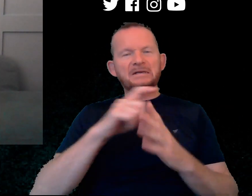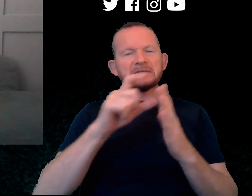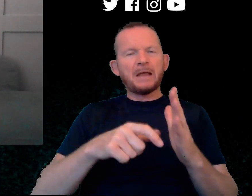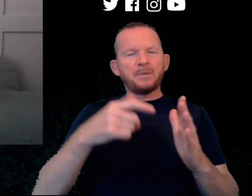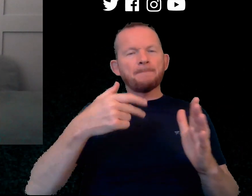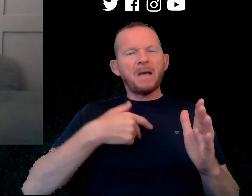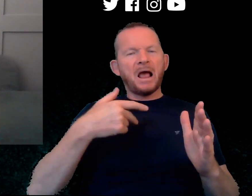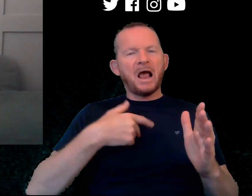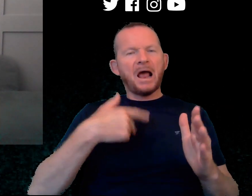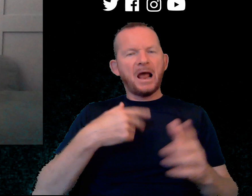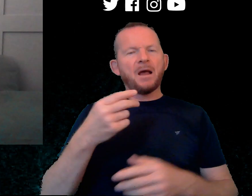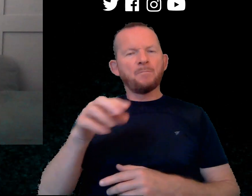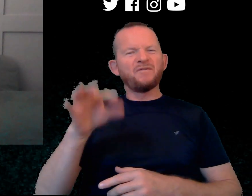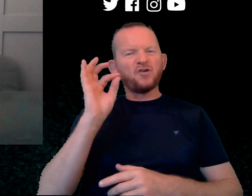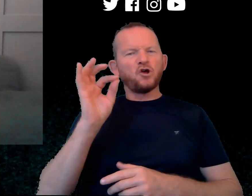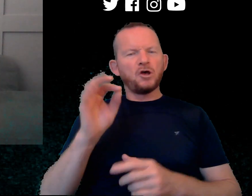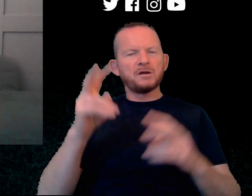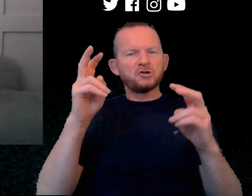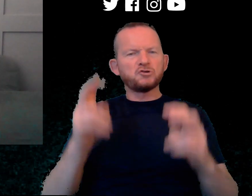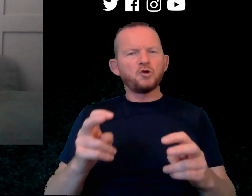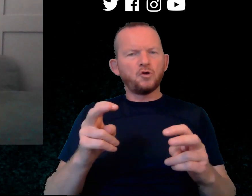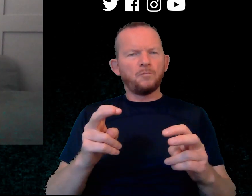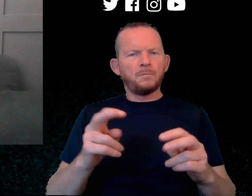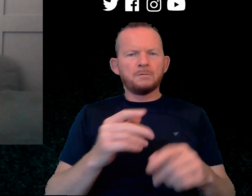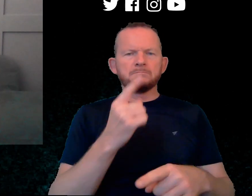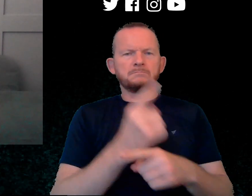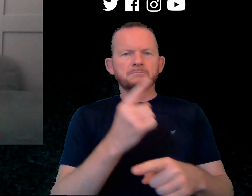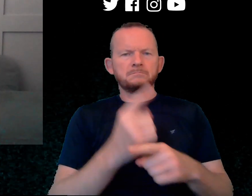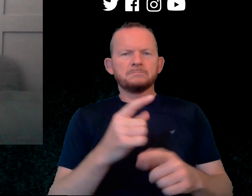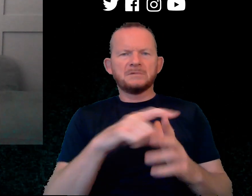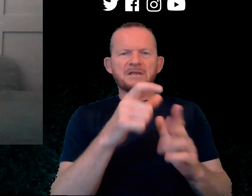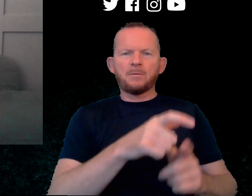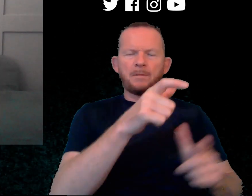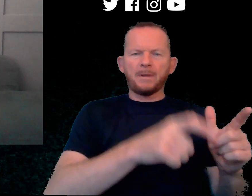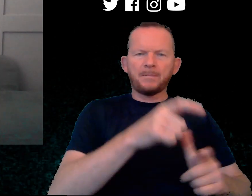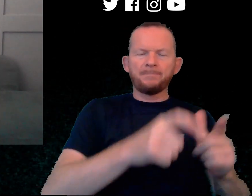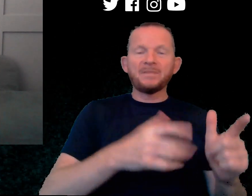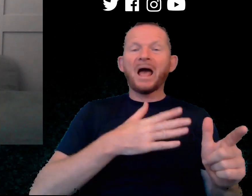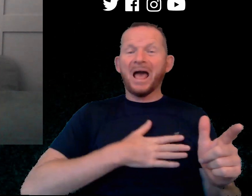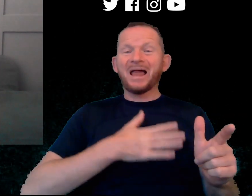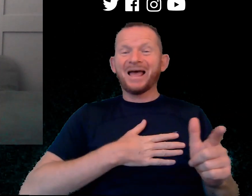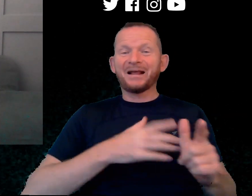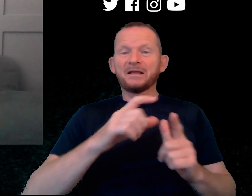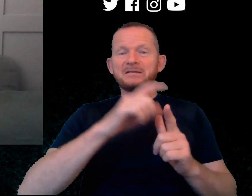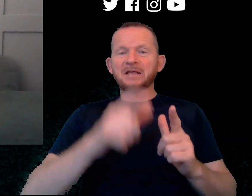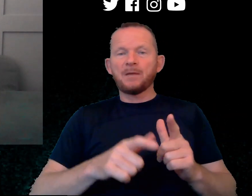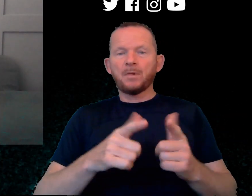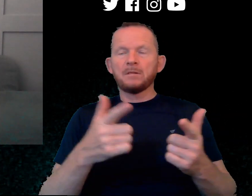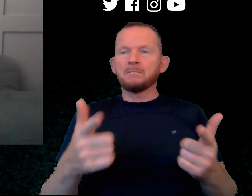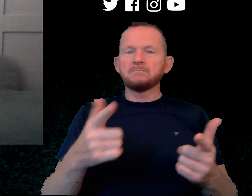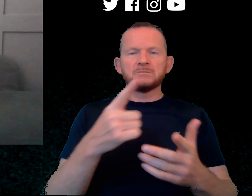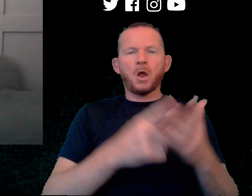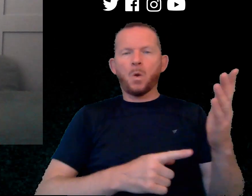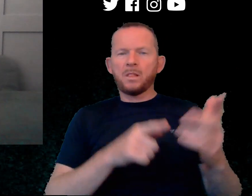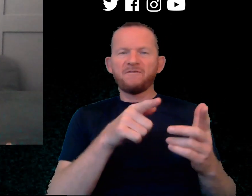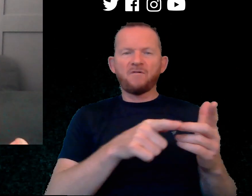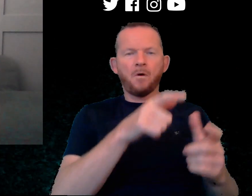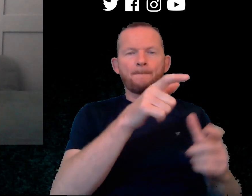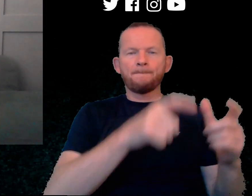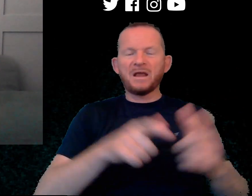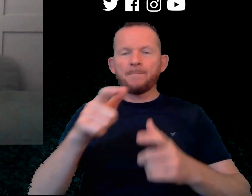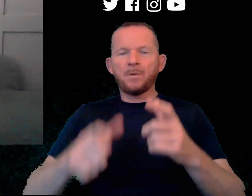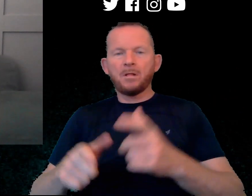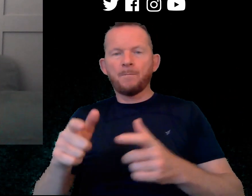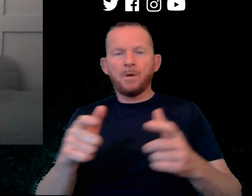disabled tends to be my preferred term when referring to, well, disabled people. I like disabled because it's not just a term we apply